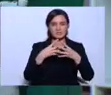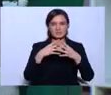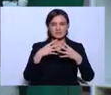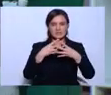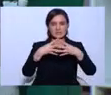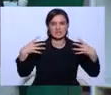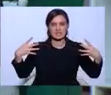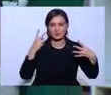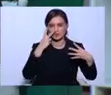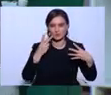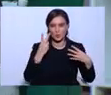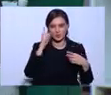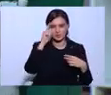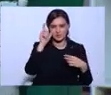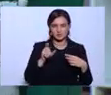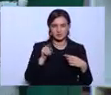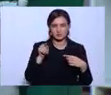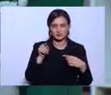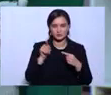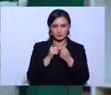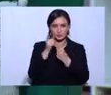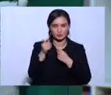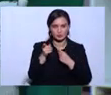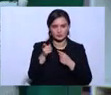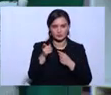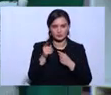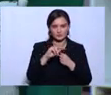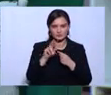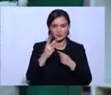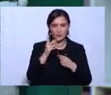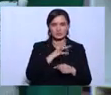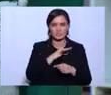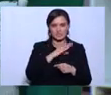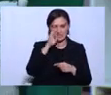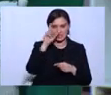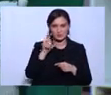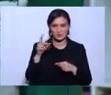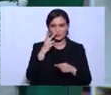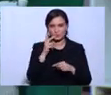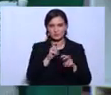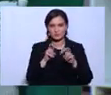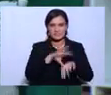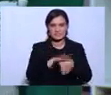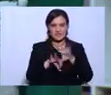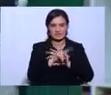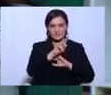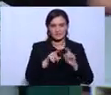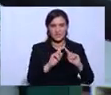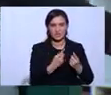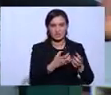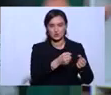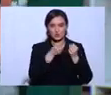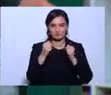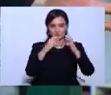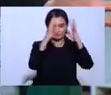two white men on the shore. These are two white men who are looking for runaway slaves to catch them and to give them back to